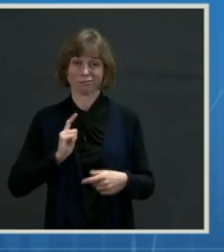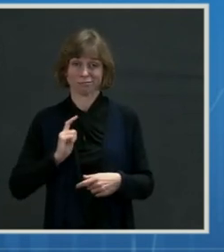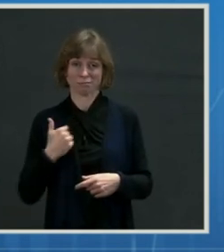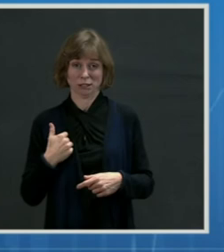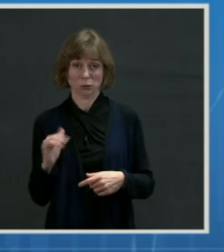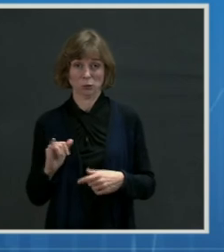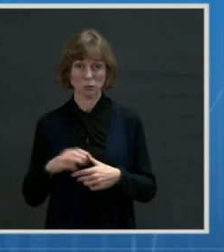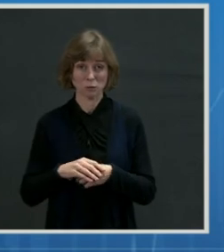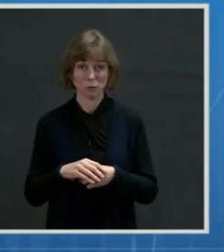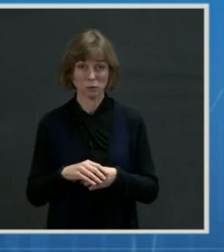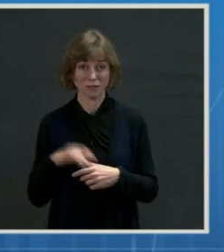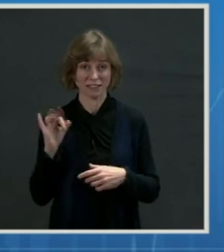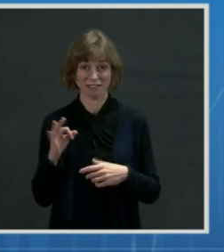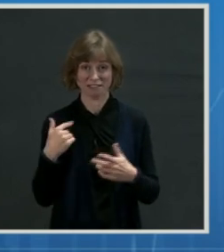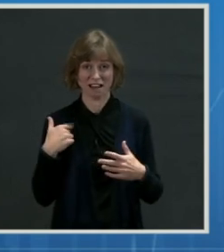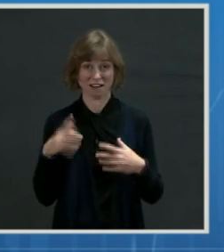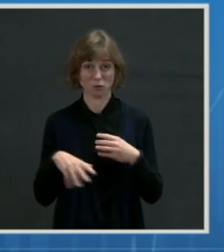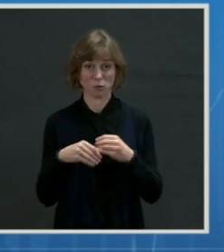I will as well if there's anything to add.